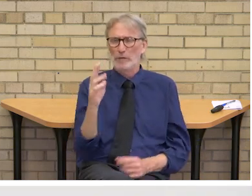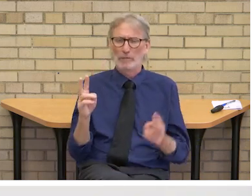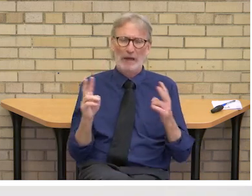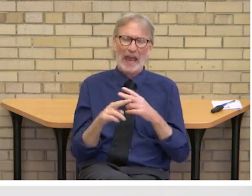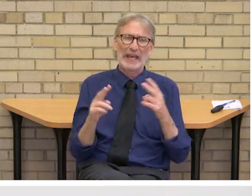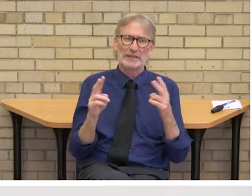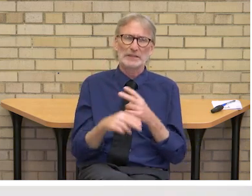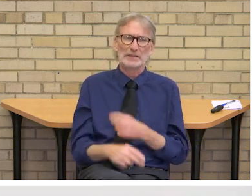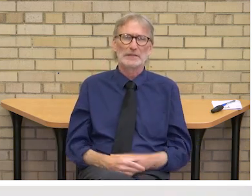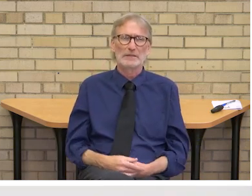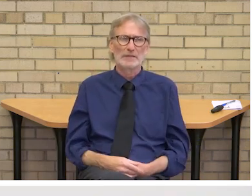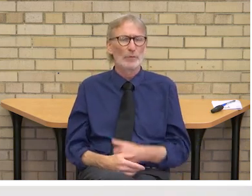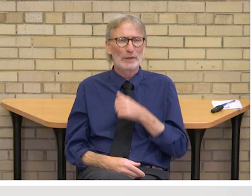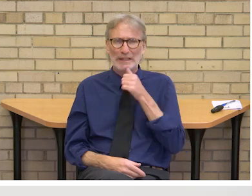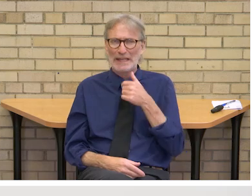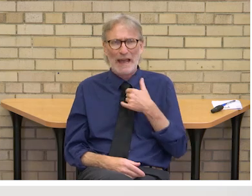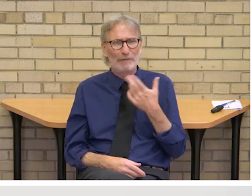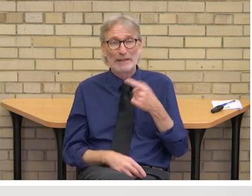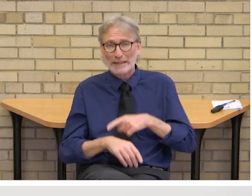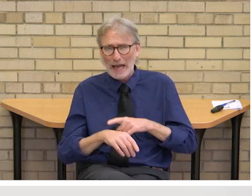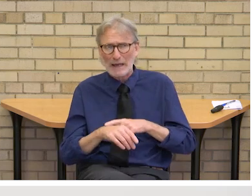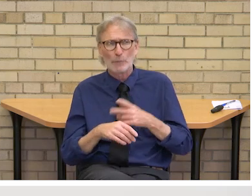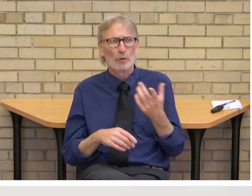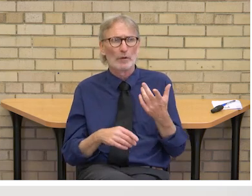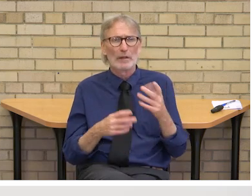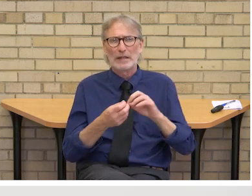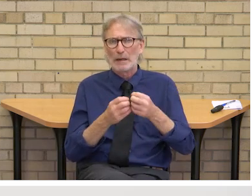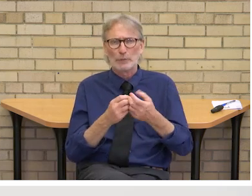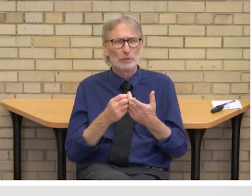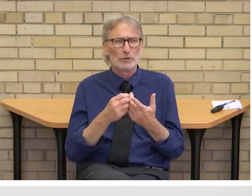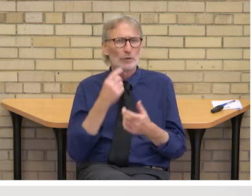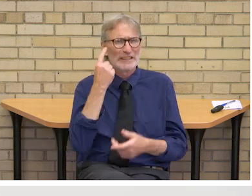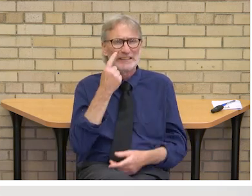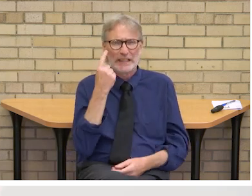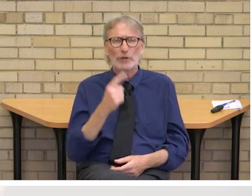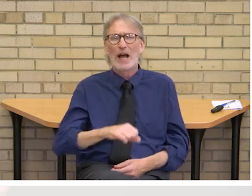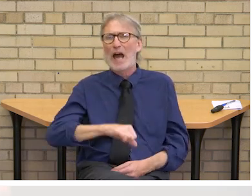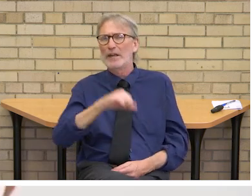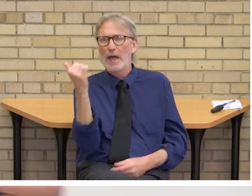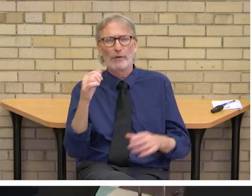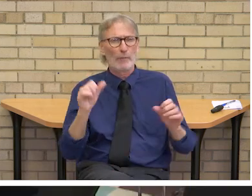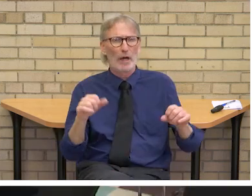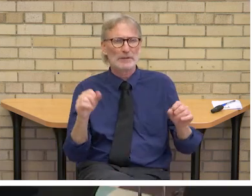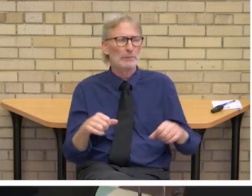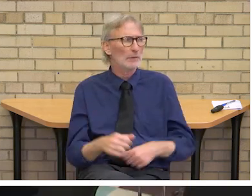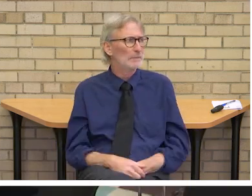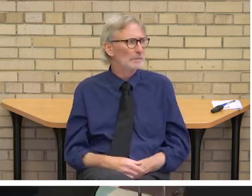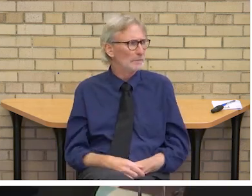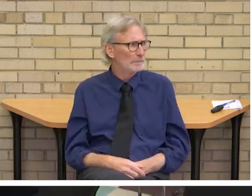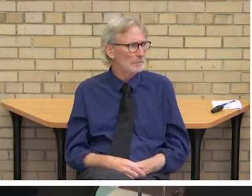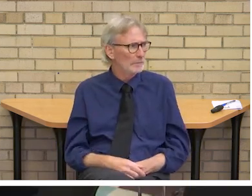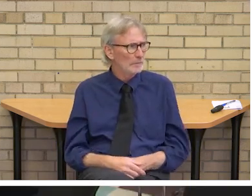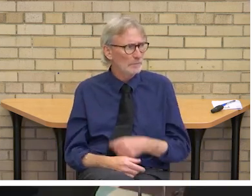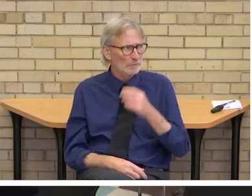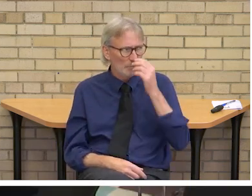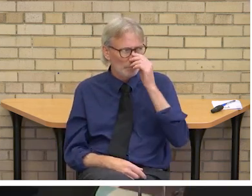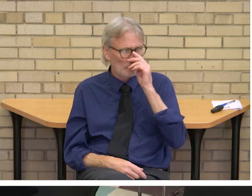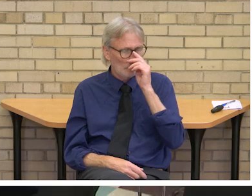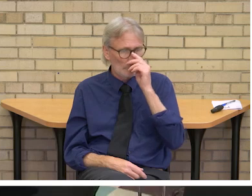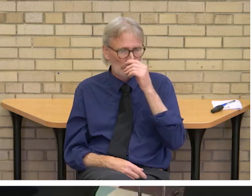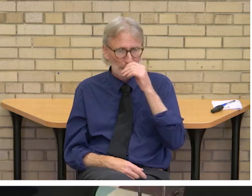to look at making changes out there. Question on